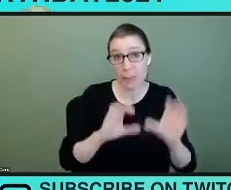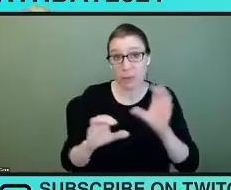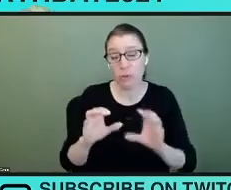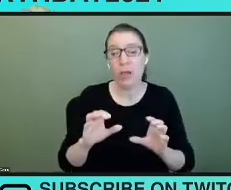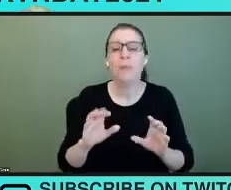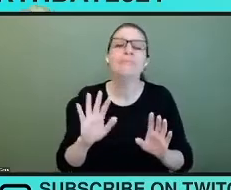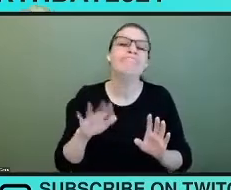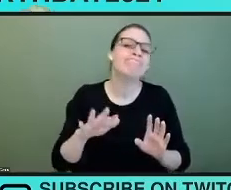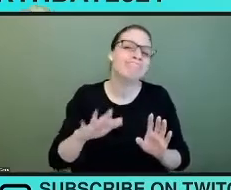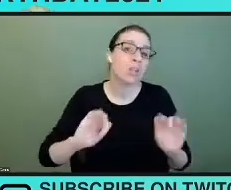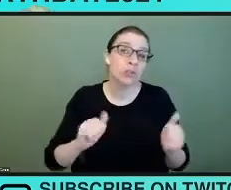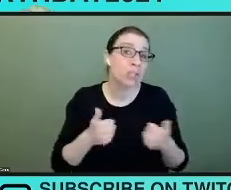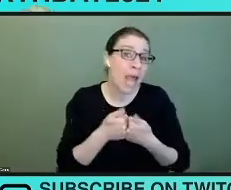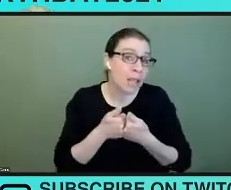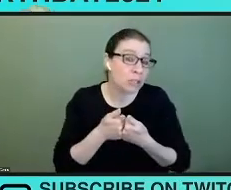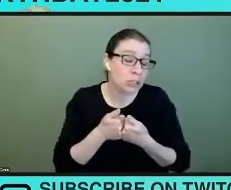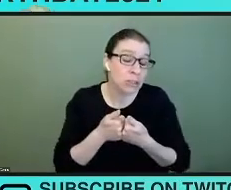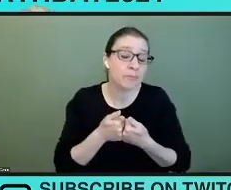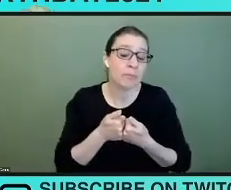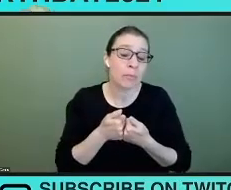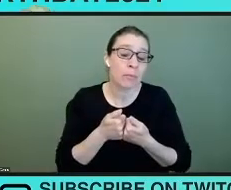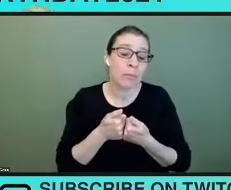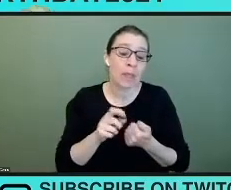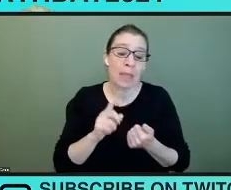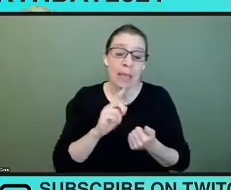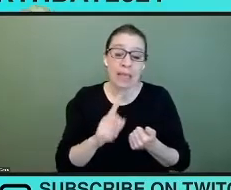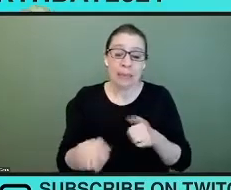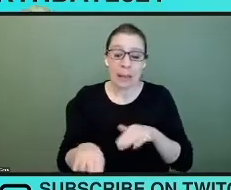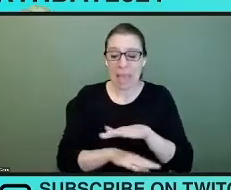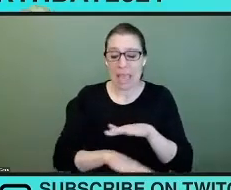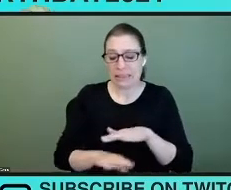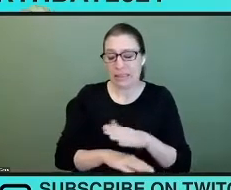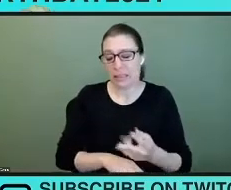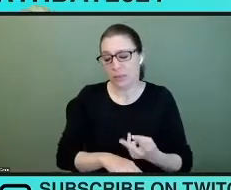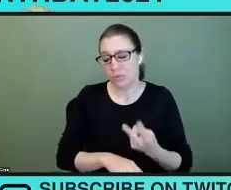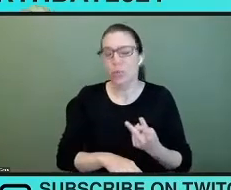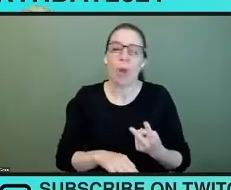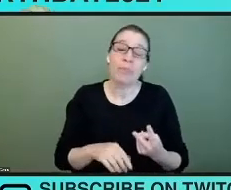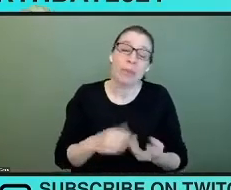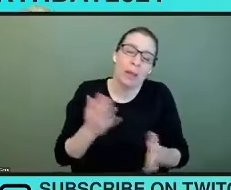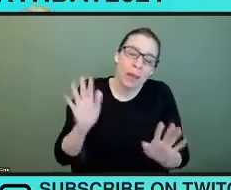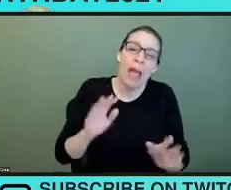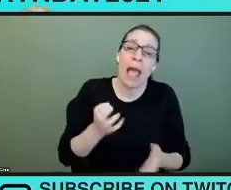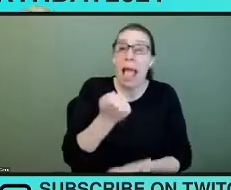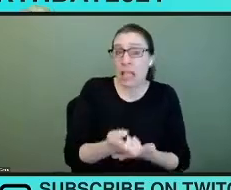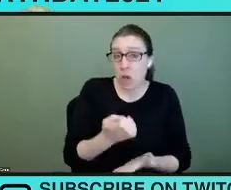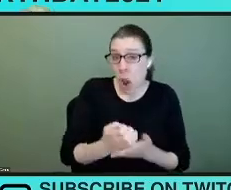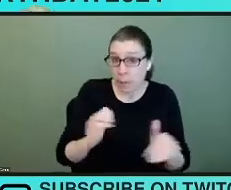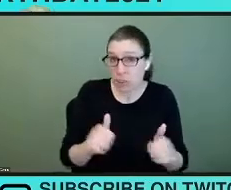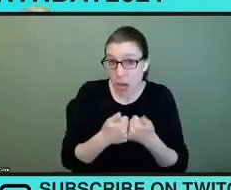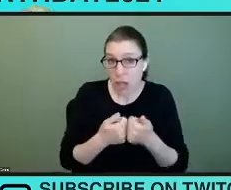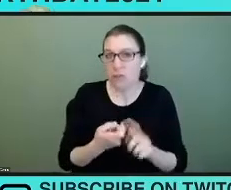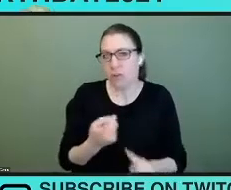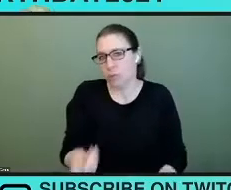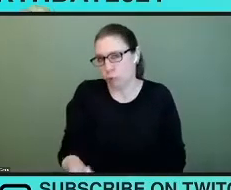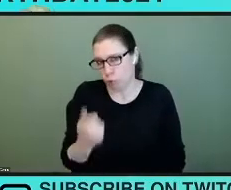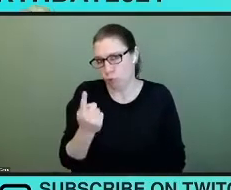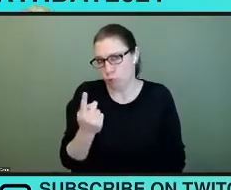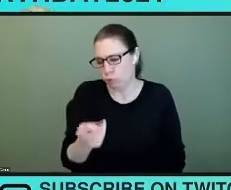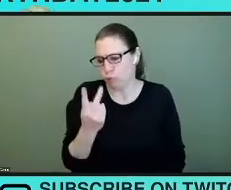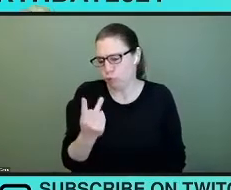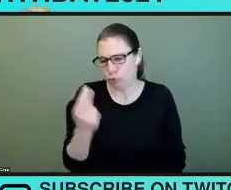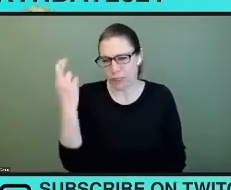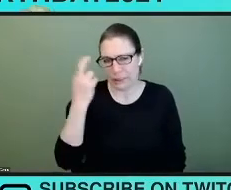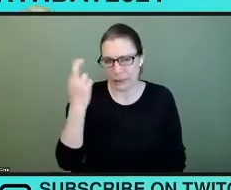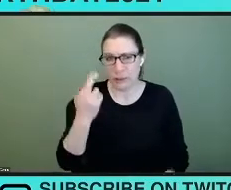from basically the economic challenges come from two sources. One, energy is sourced